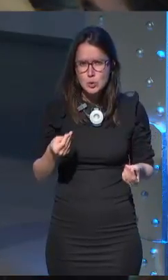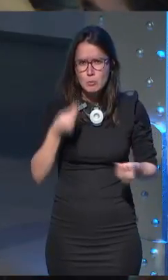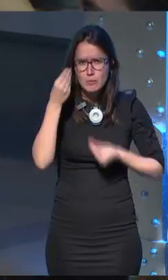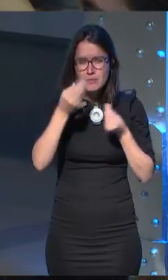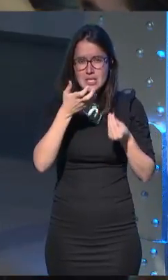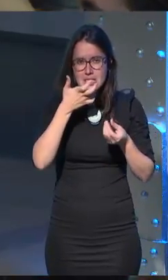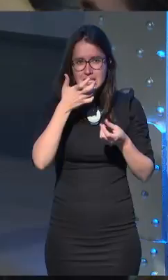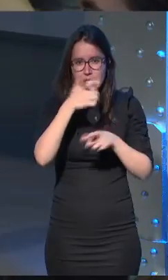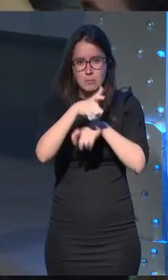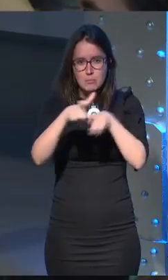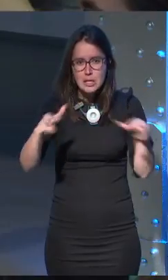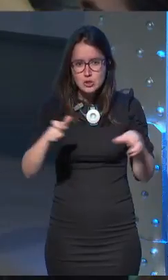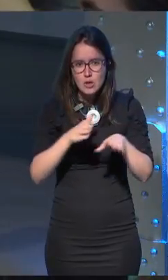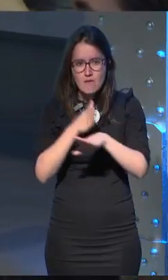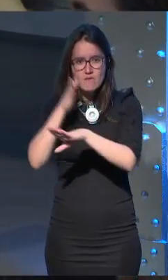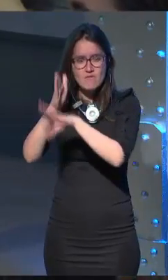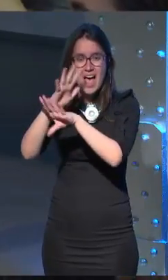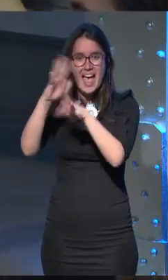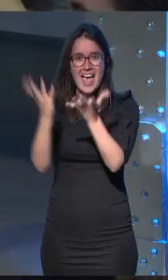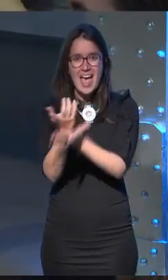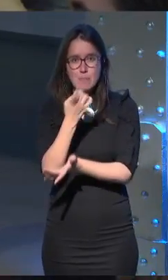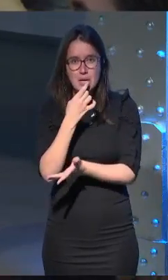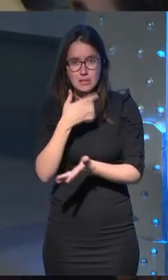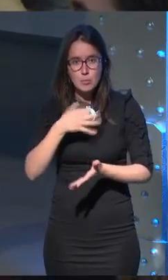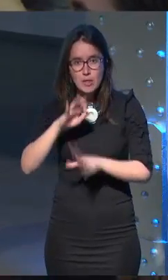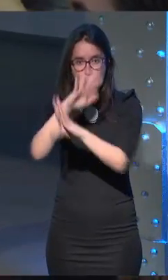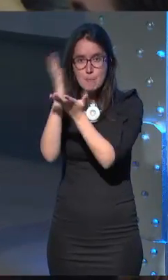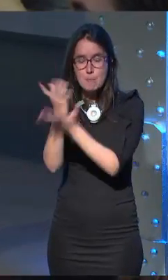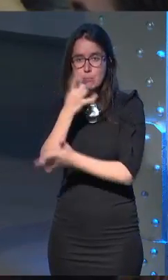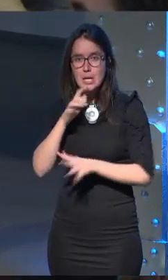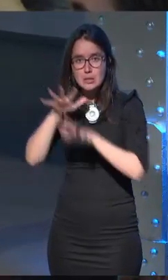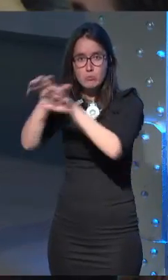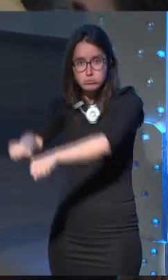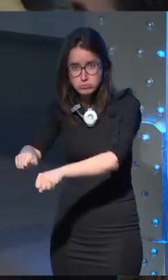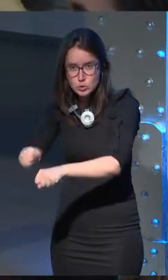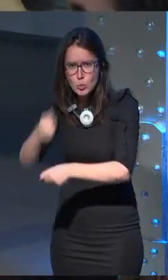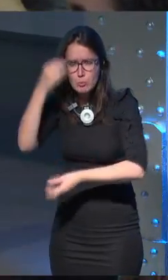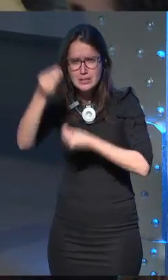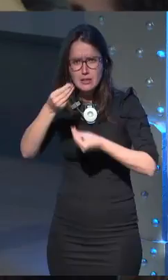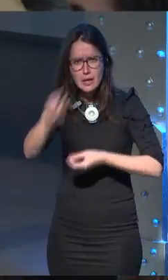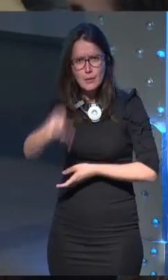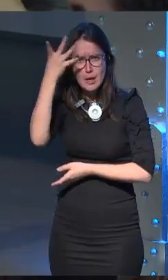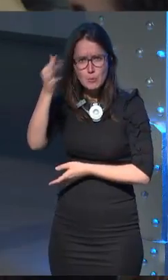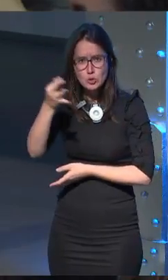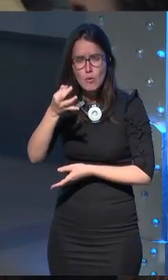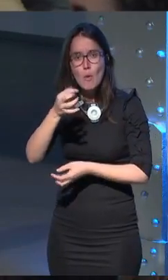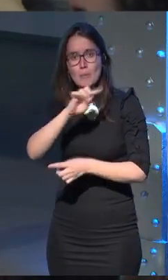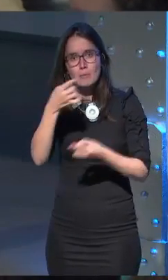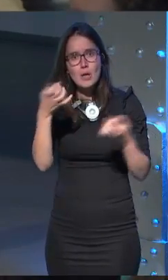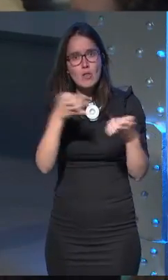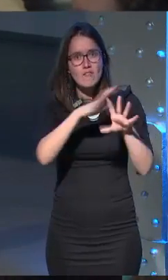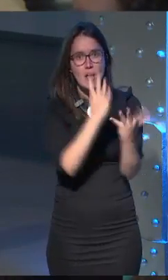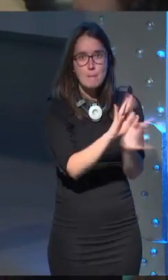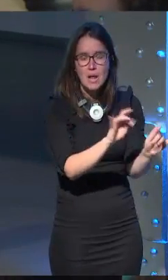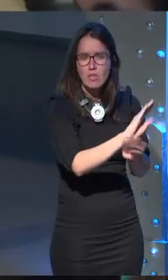So how do you think that, for example, if we could get to Mars and we could colonize it, do you think it would be a good idea?